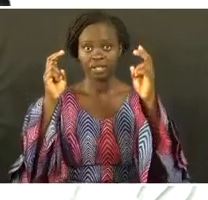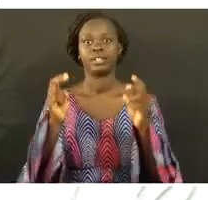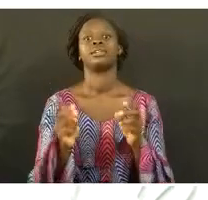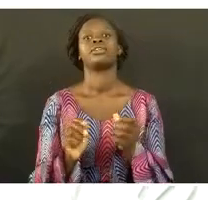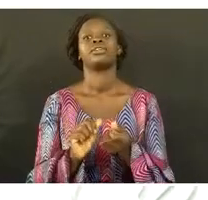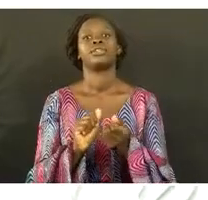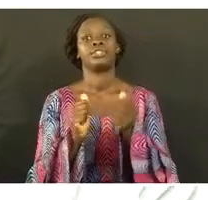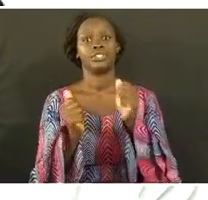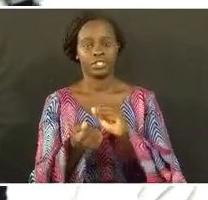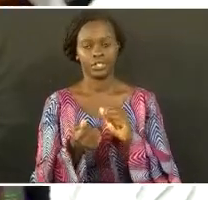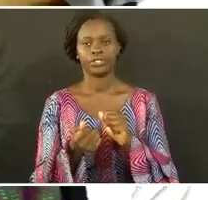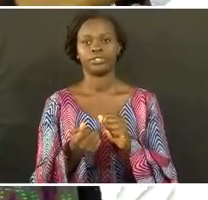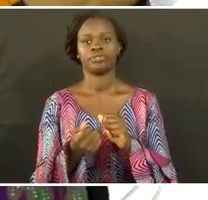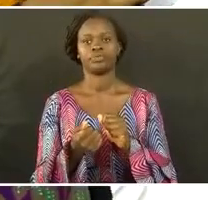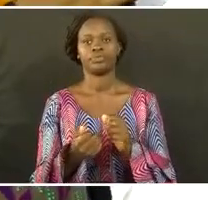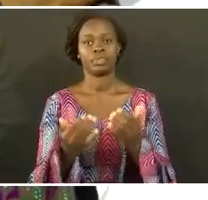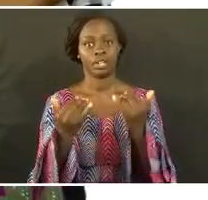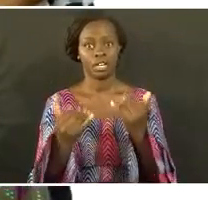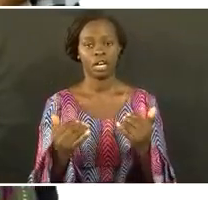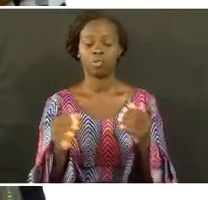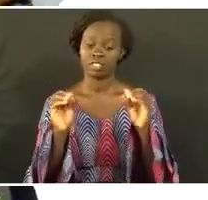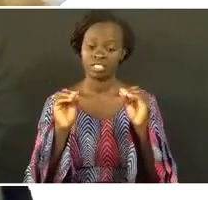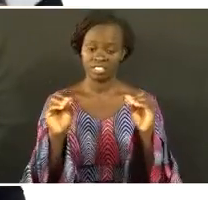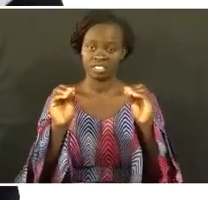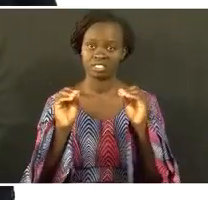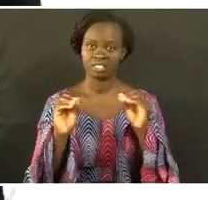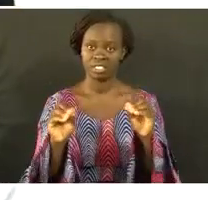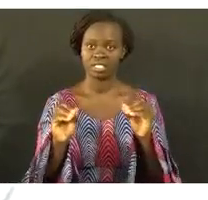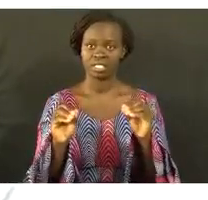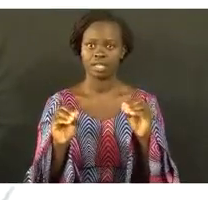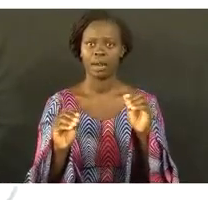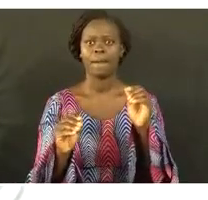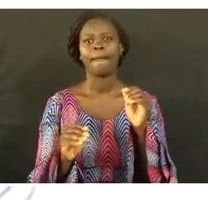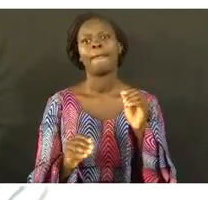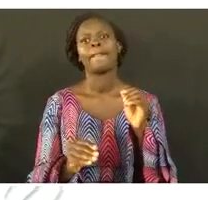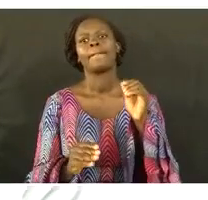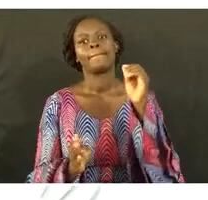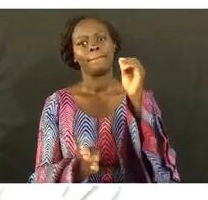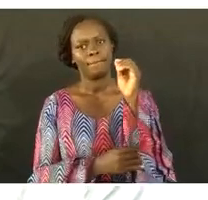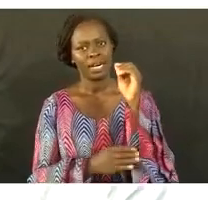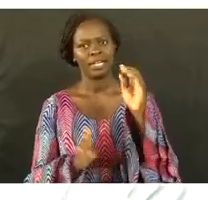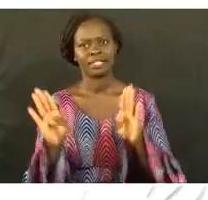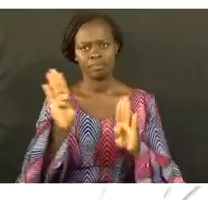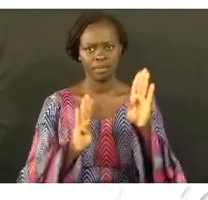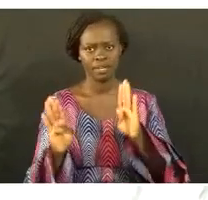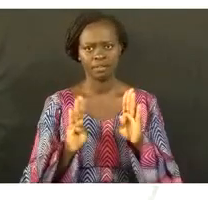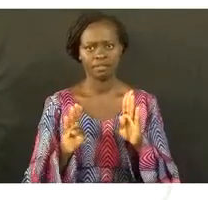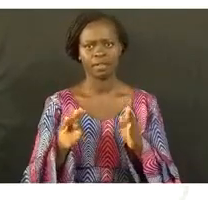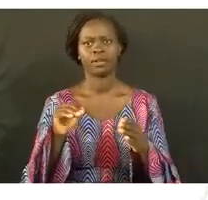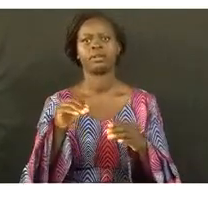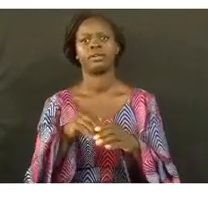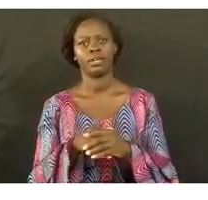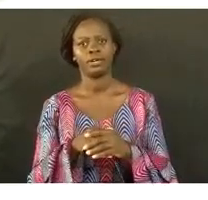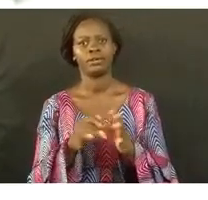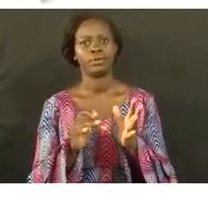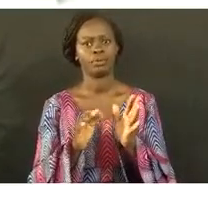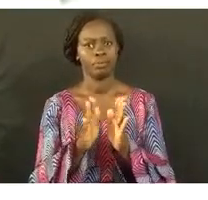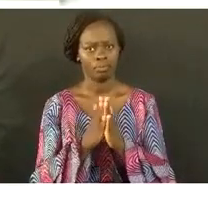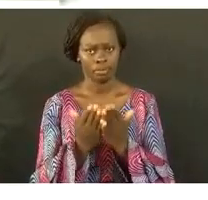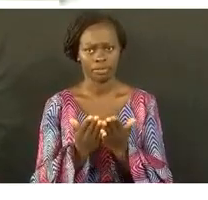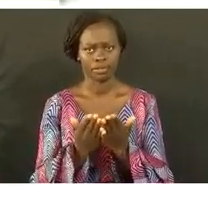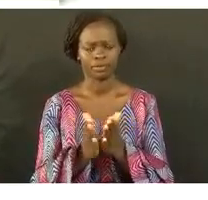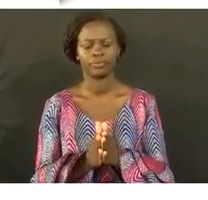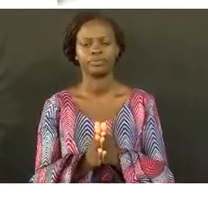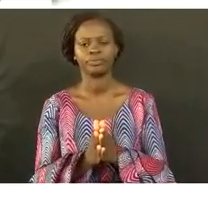those books to lead our children away. Now come, the children ministry of New Life, God has